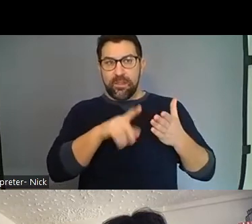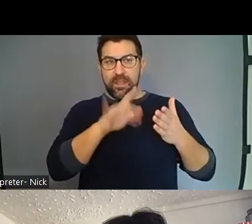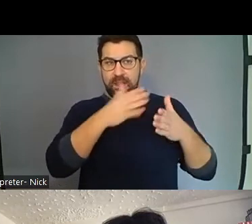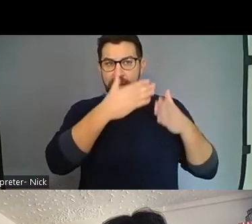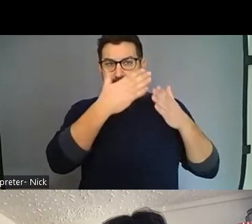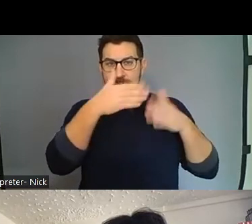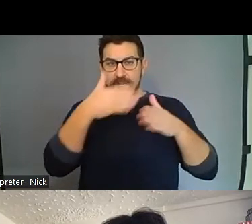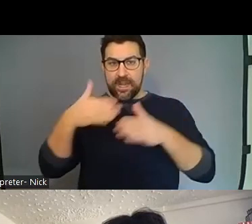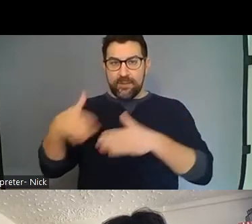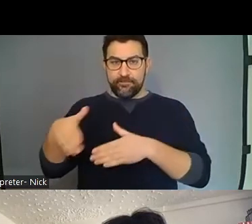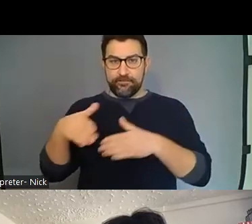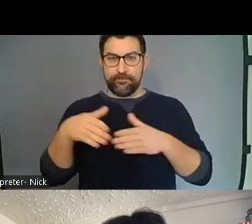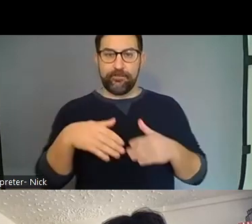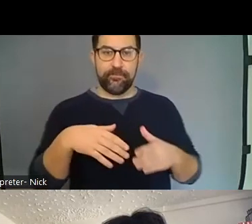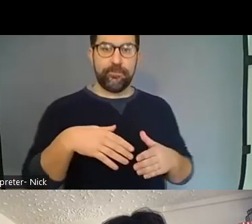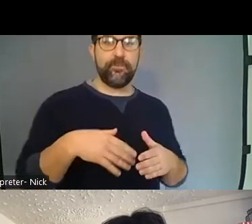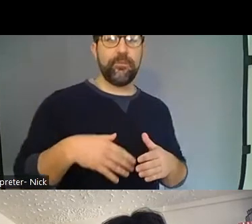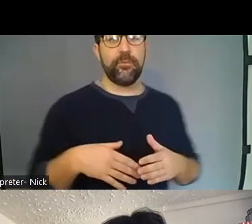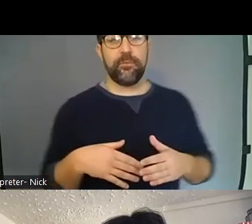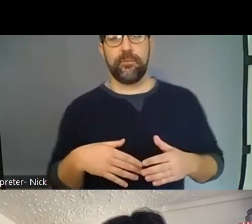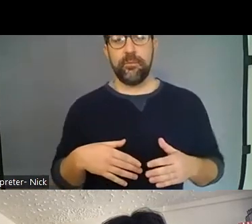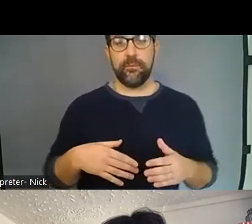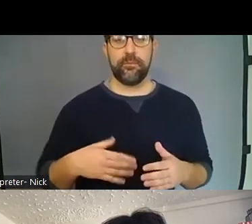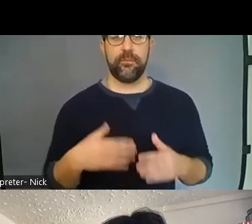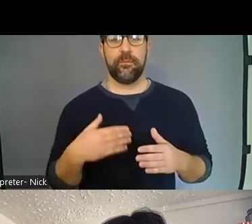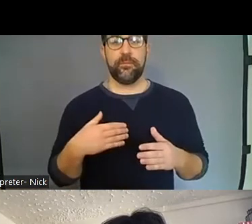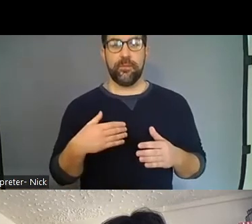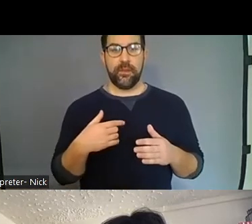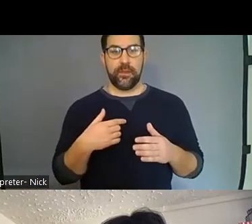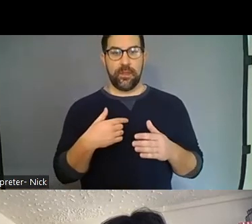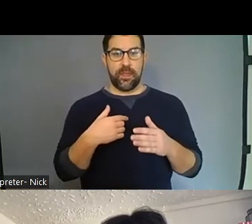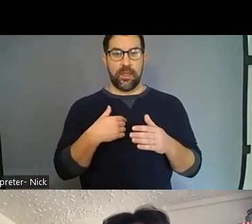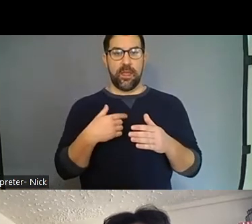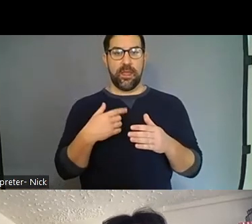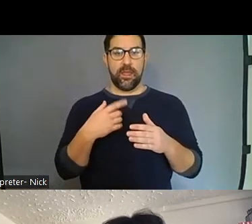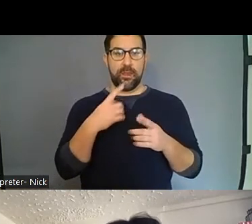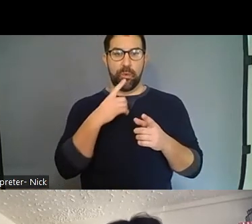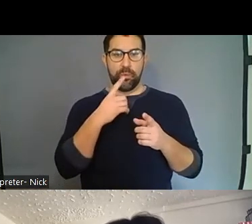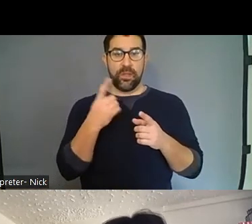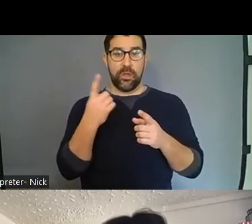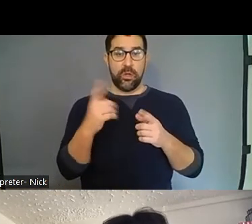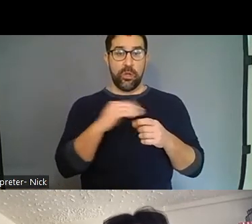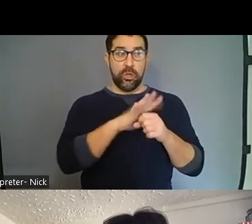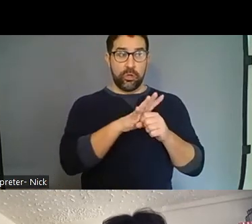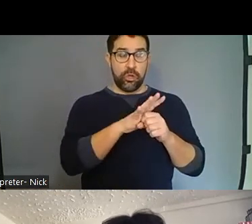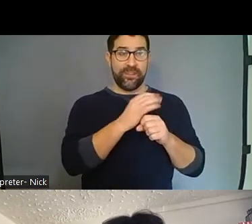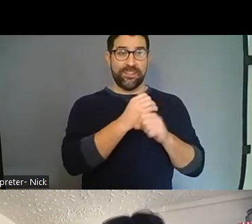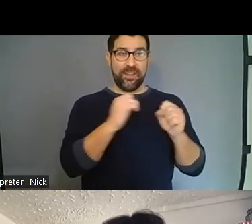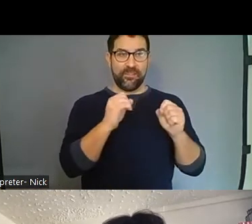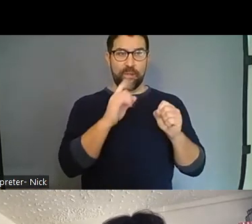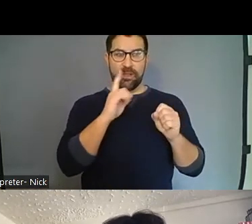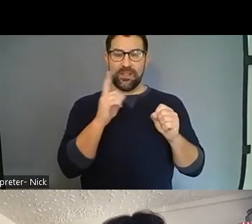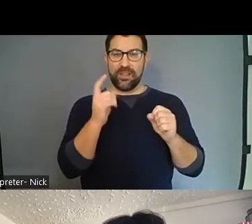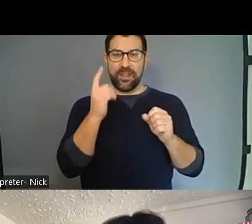I've had a very wild school year, honestly. Beyond COVID safety, there's just